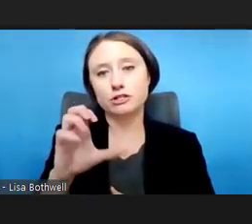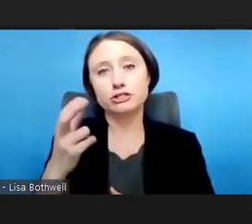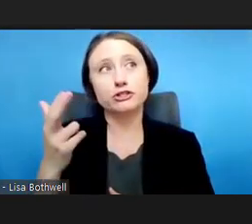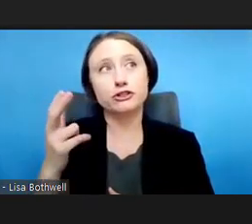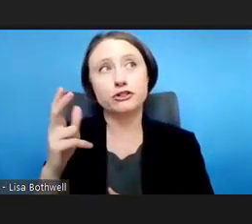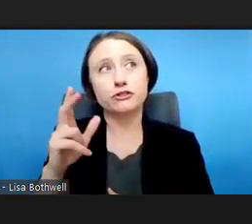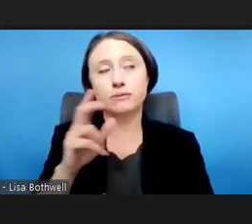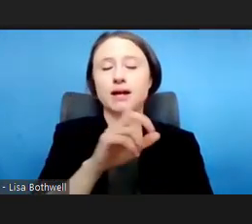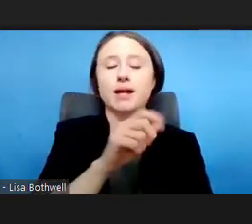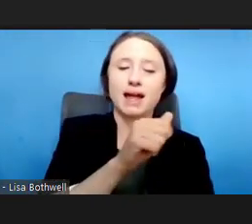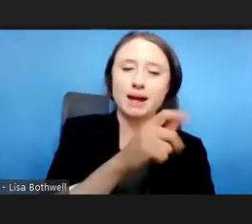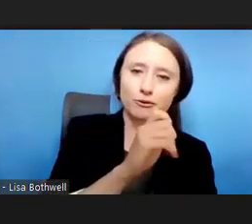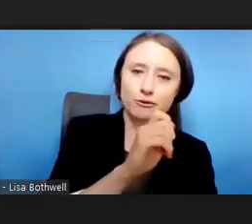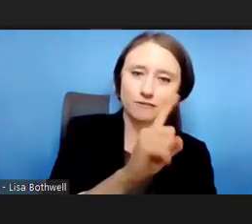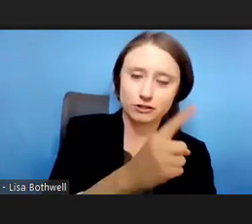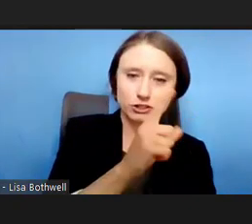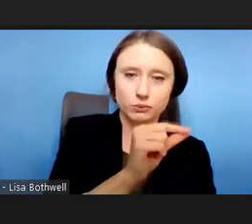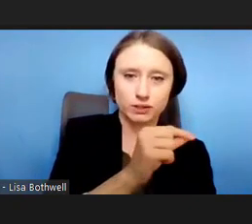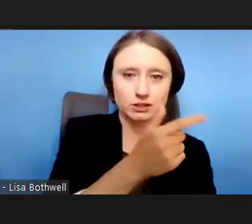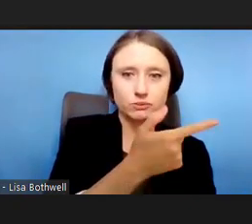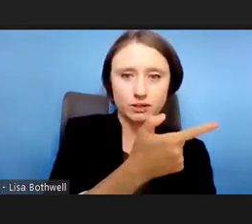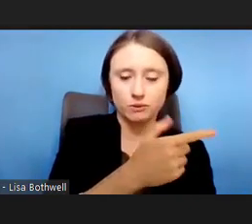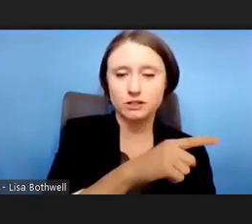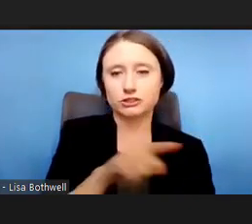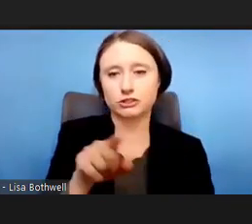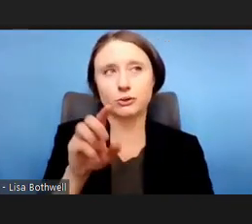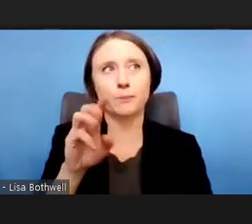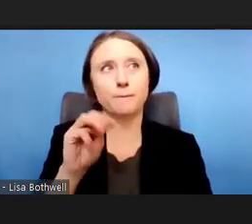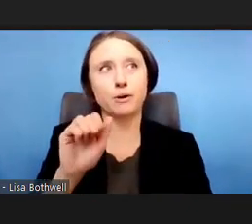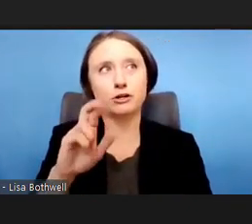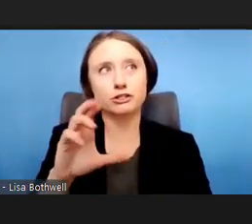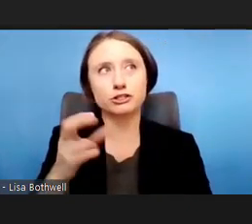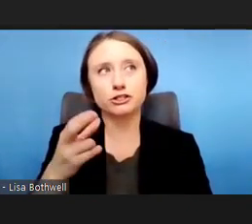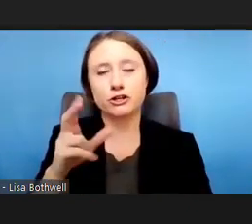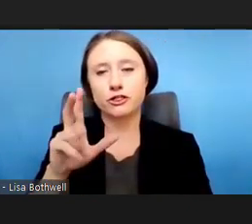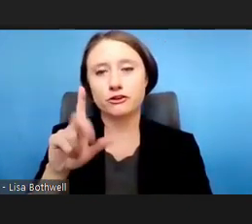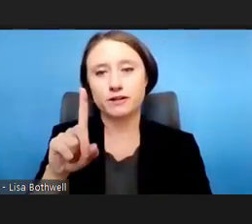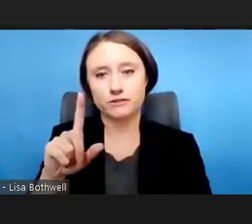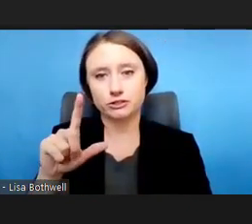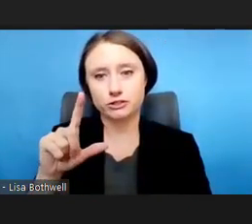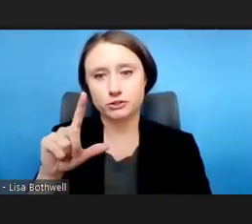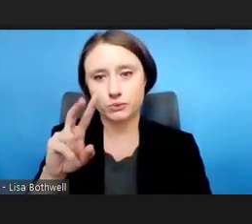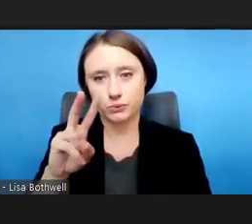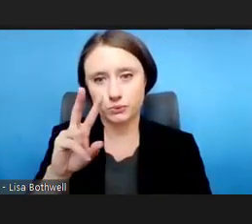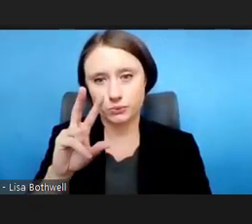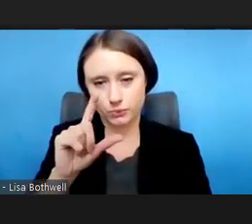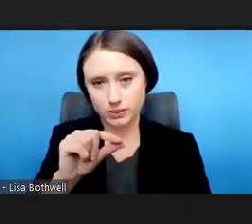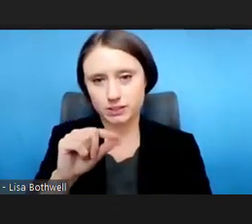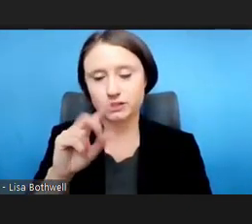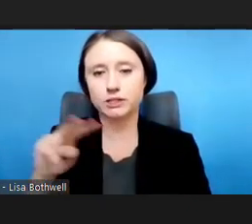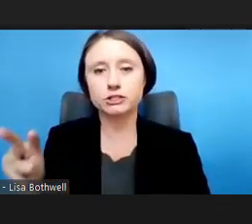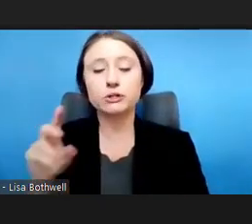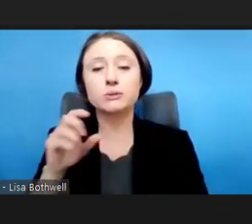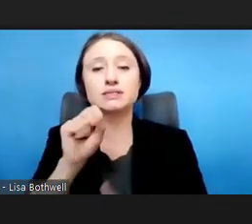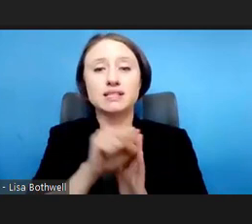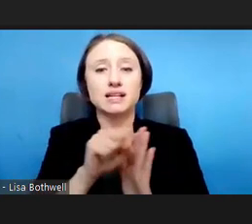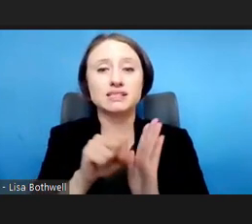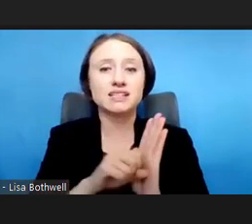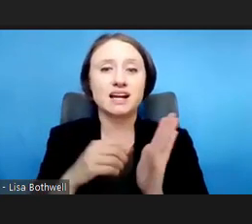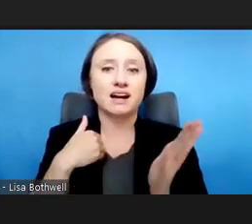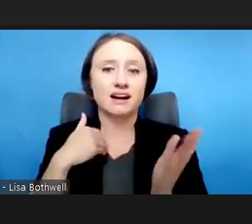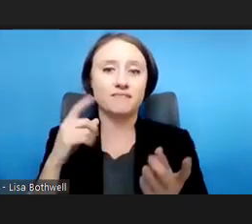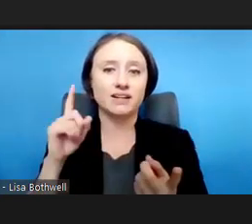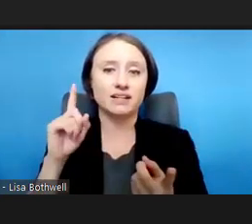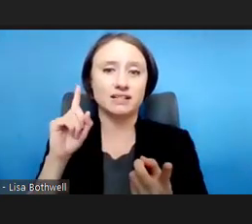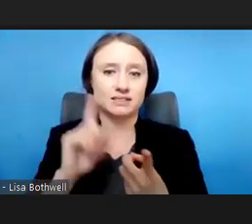This applies to certain Medicaid HCBS services starting April 1st, 2021 through March 31st,